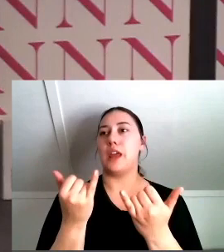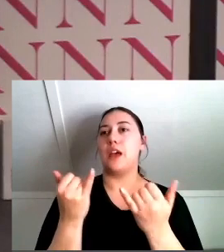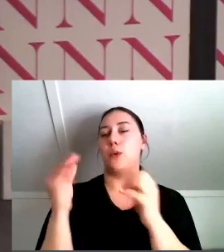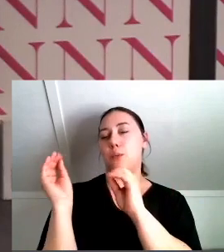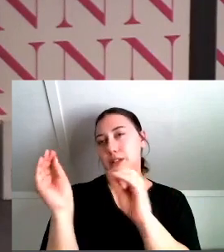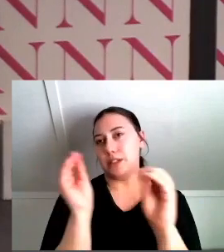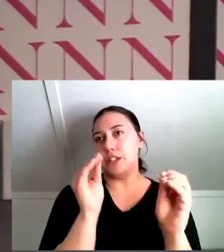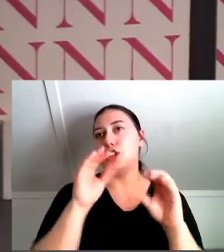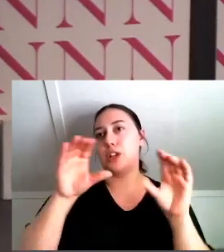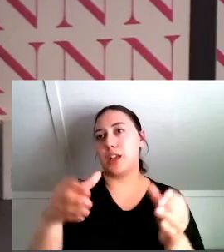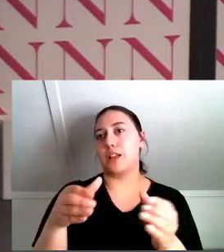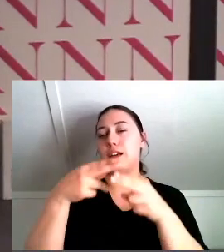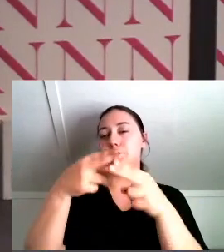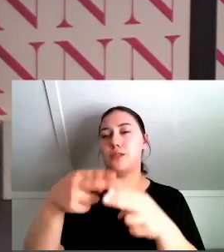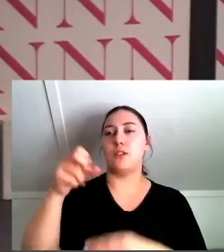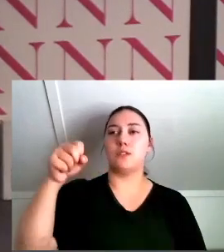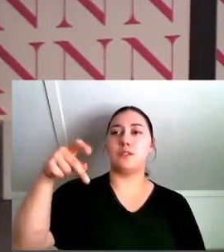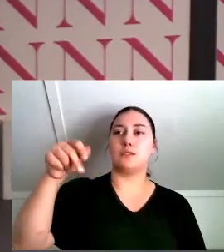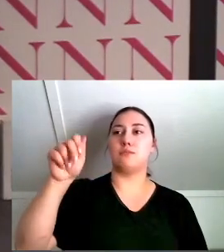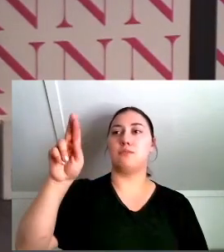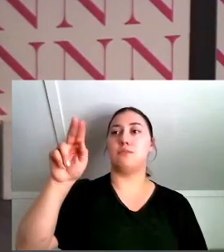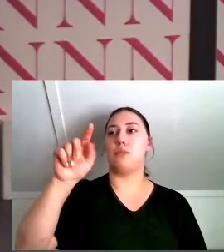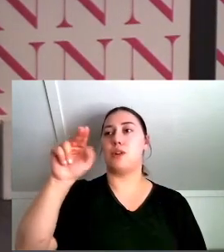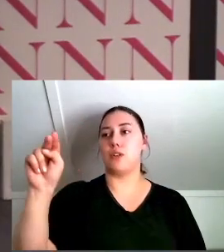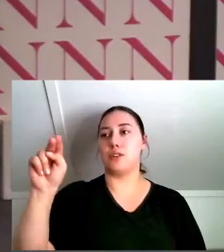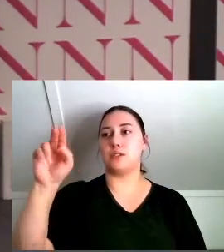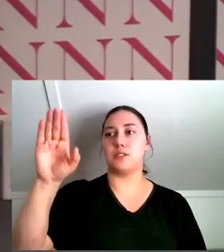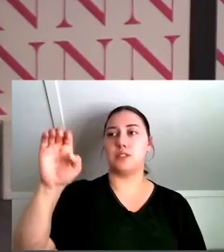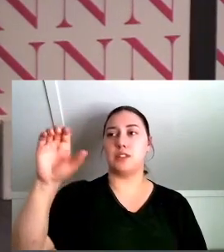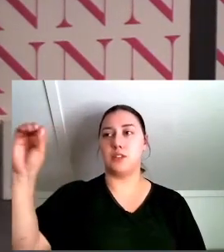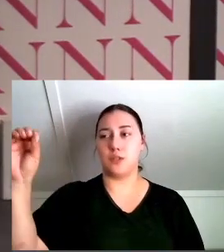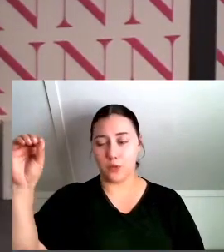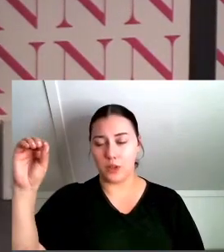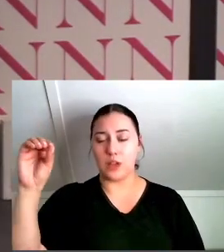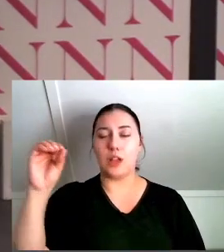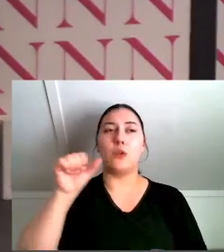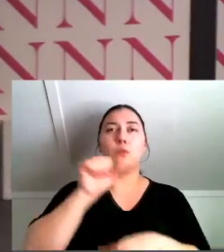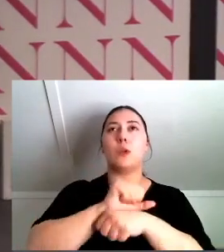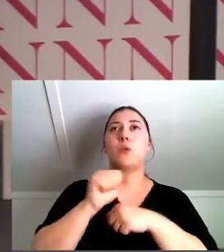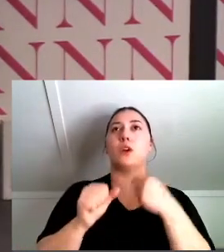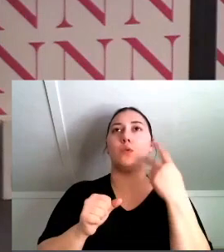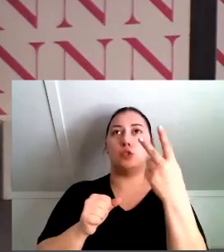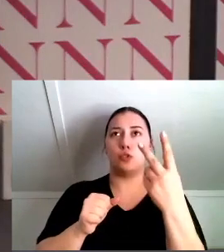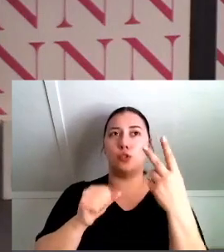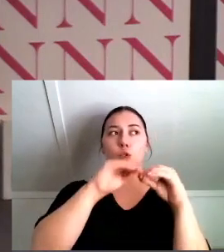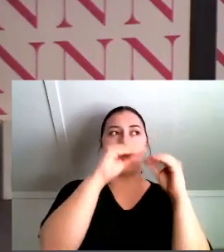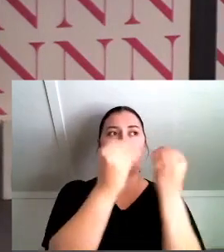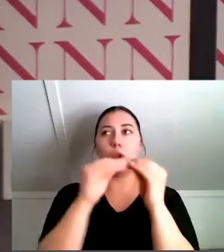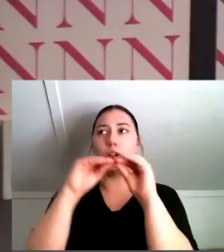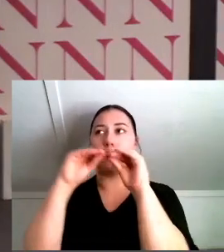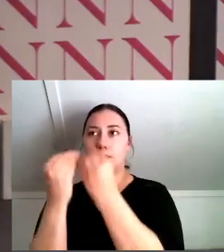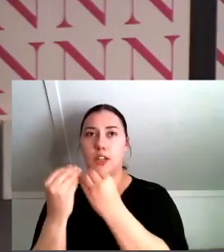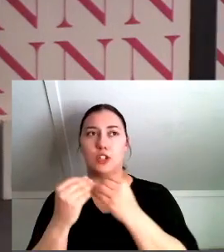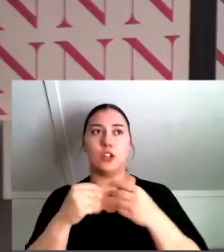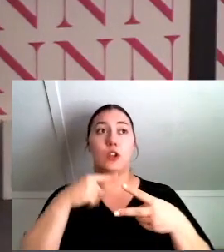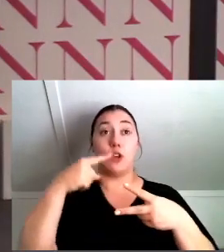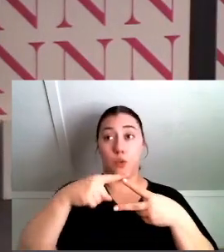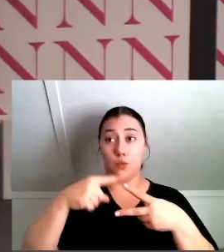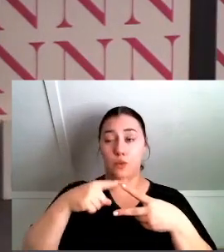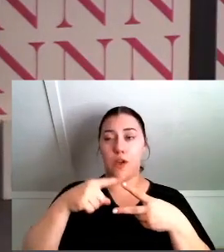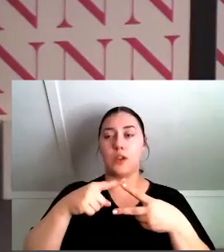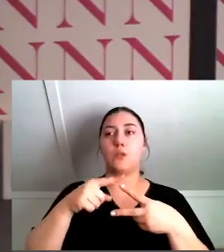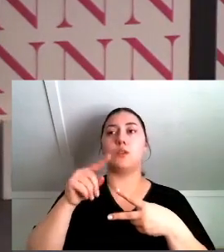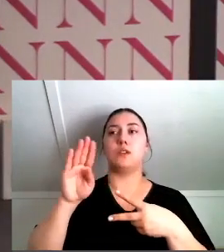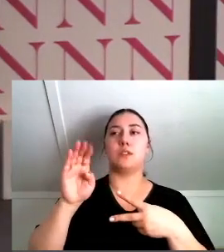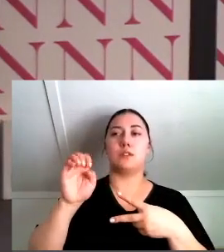looking at working with two community organizations around, one was a kind of developer, and the other